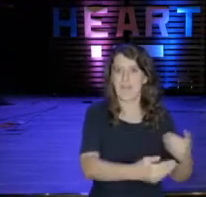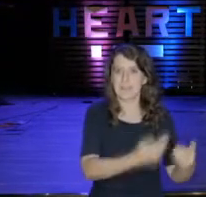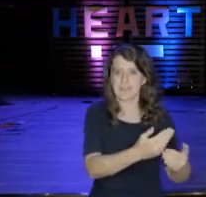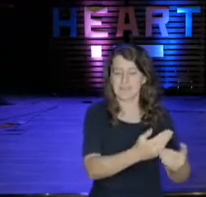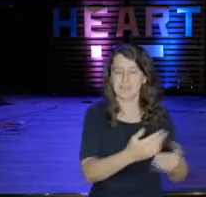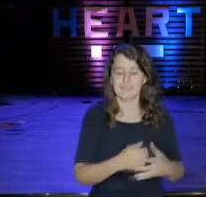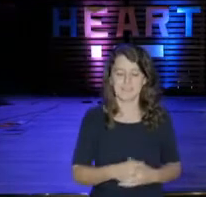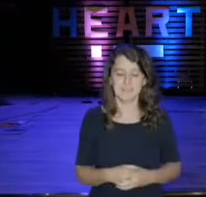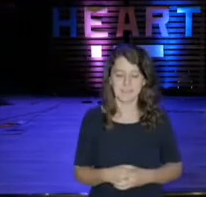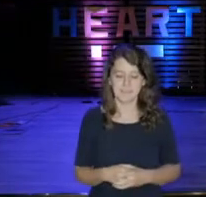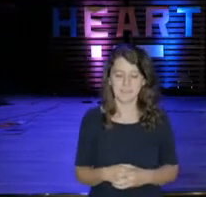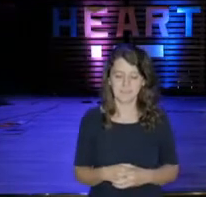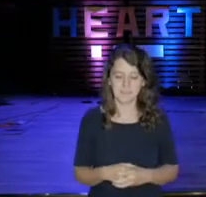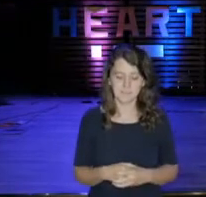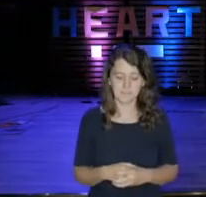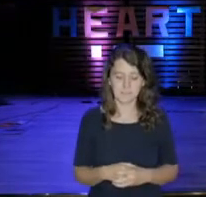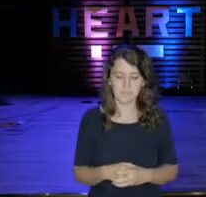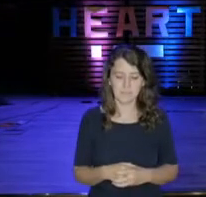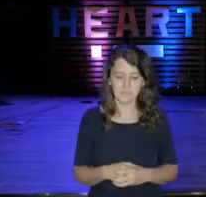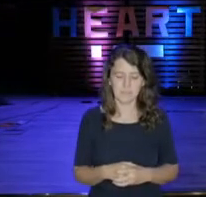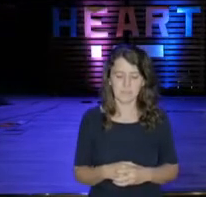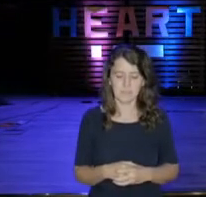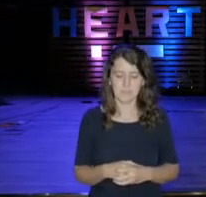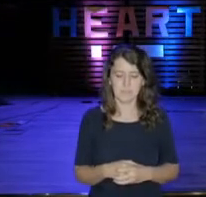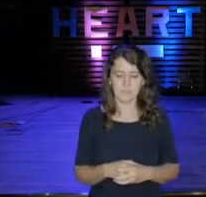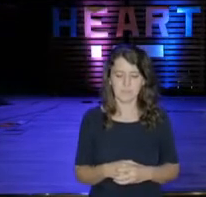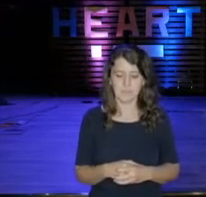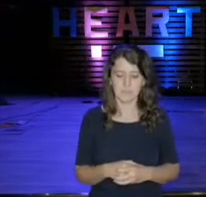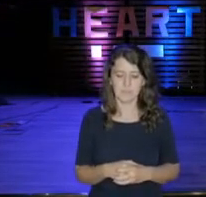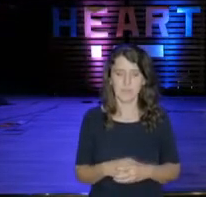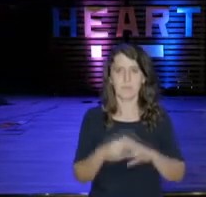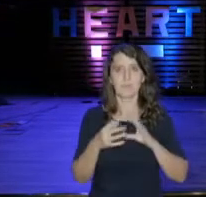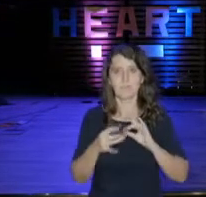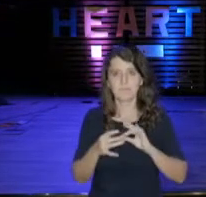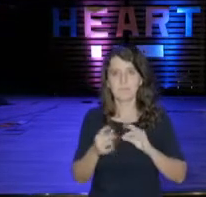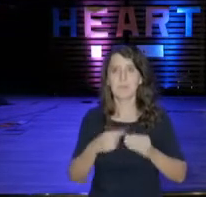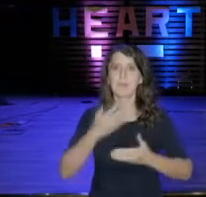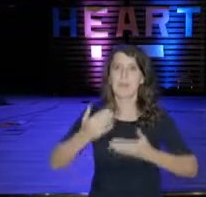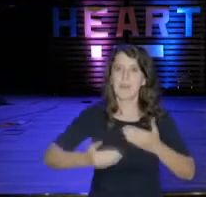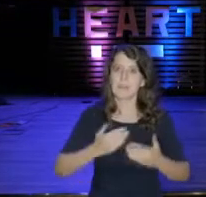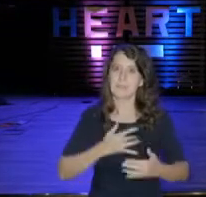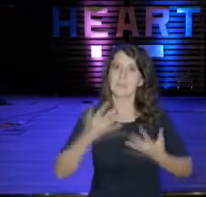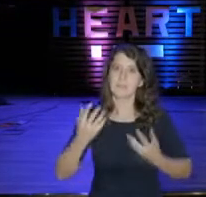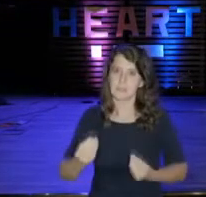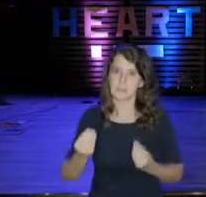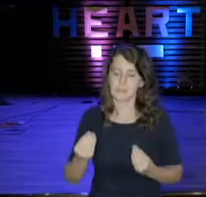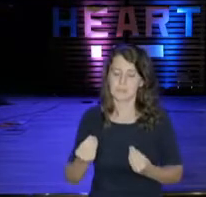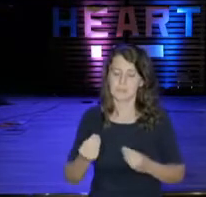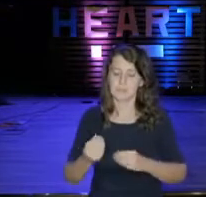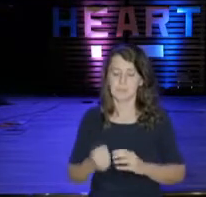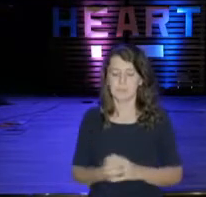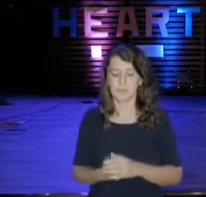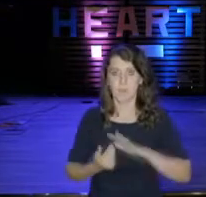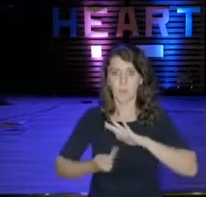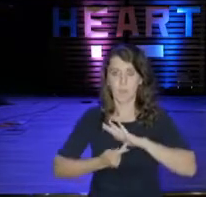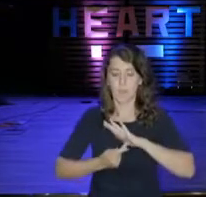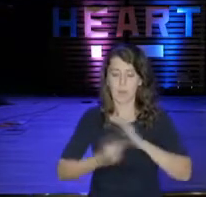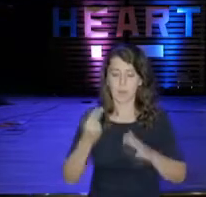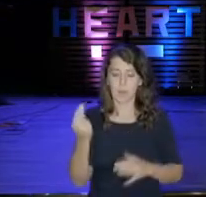That's kindness. We're talking about kindness and gentleness. Paul